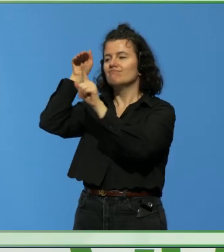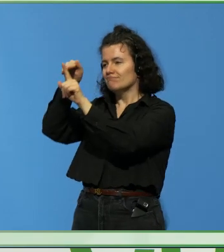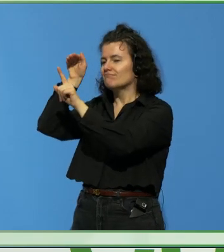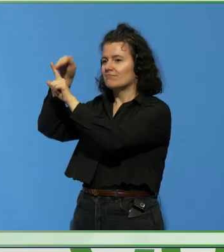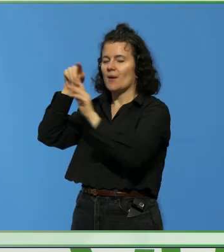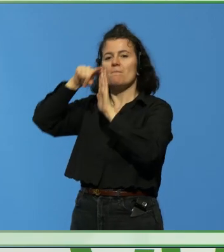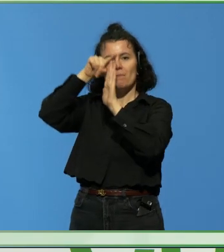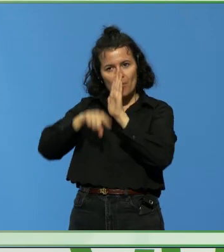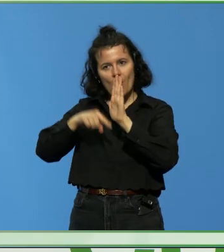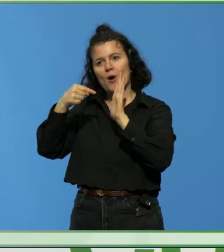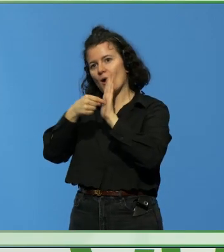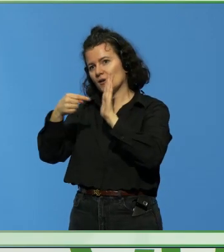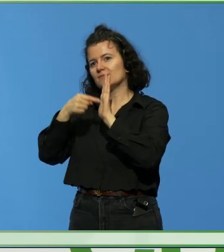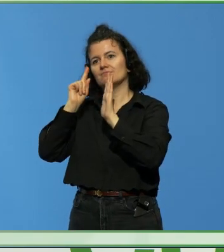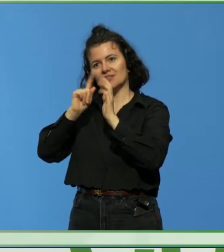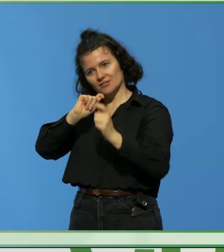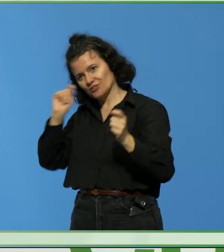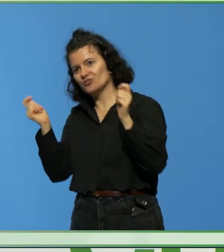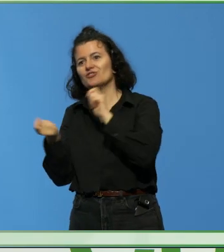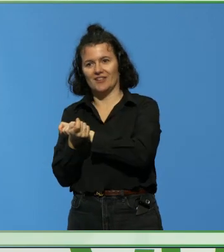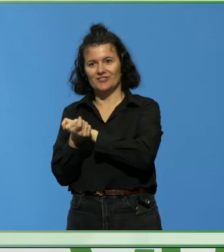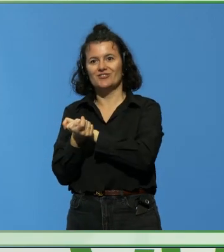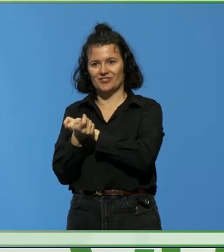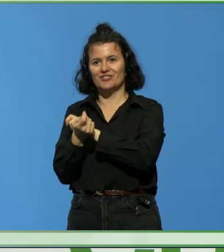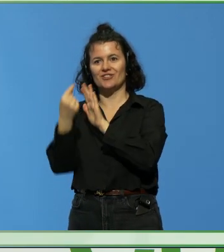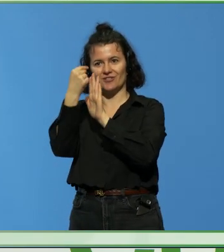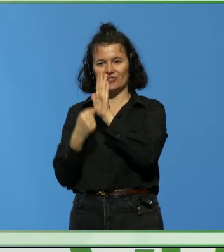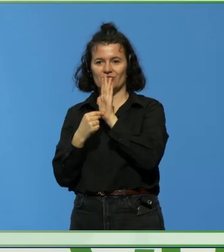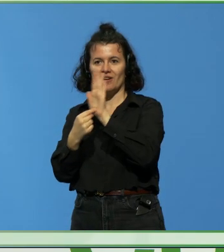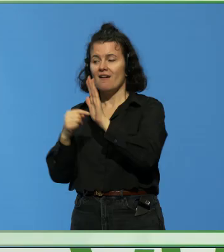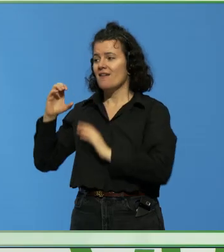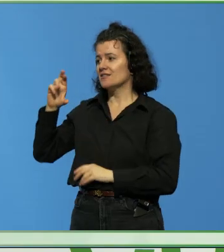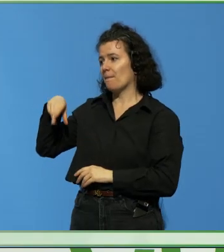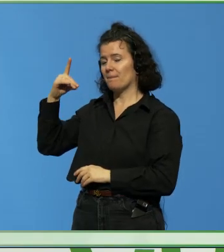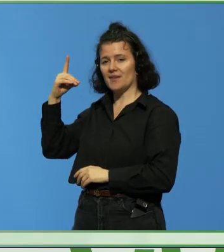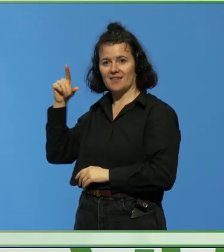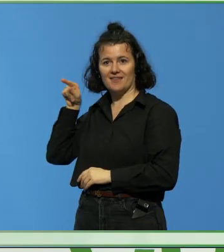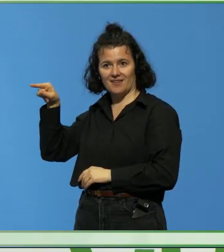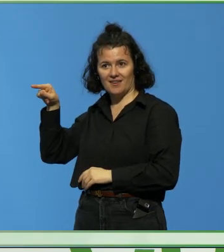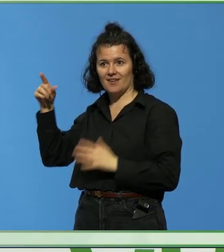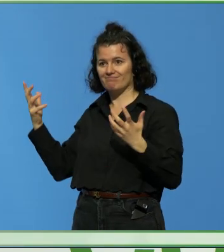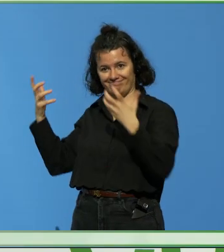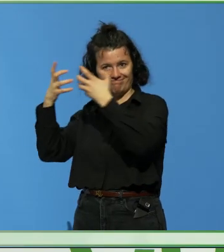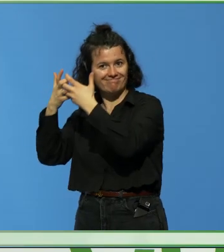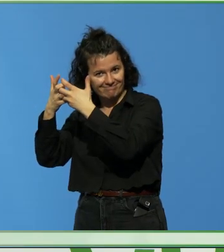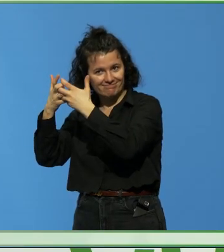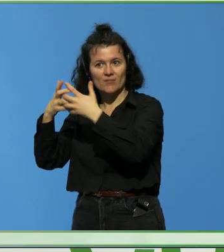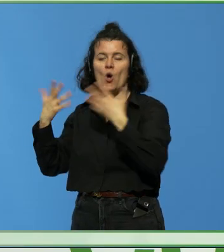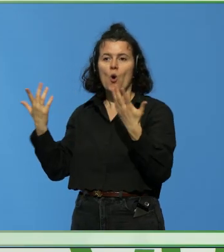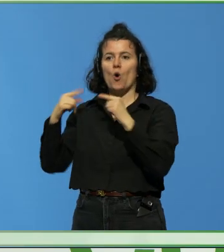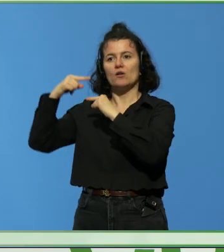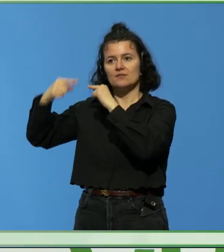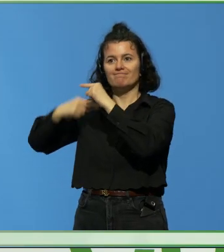changes that we need. We are talking about the UN Convention on the Rights of Persons with Disability. We are talking about the Sustainable Development